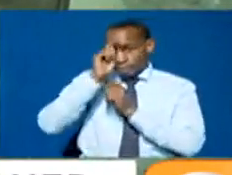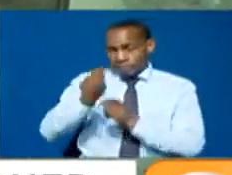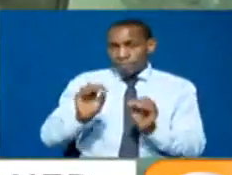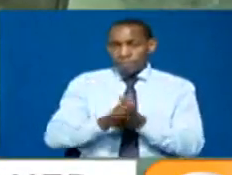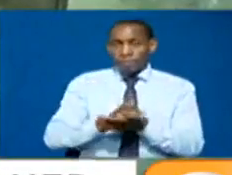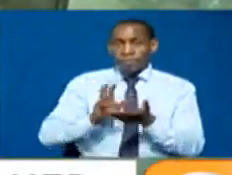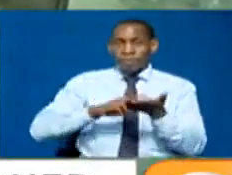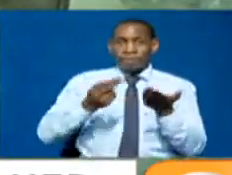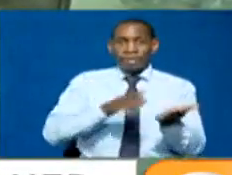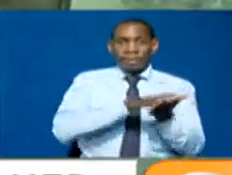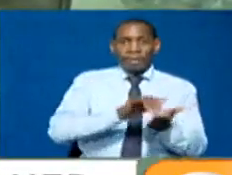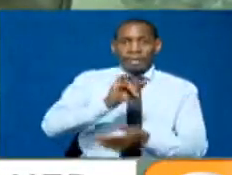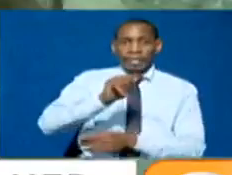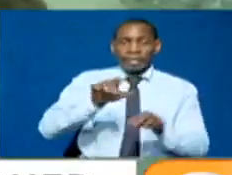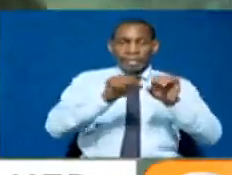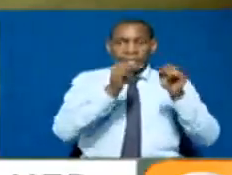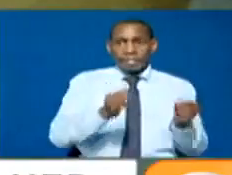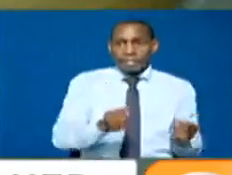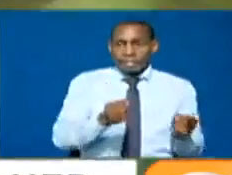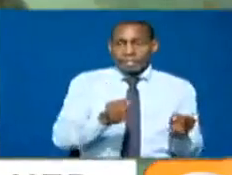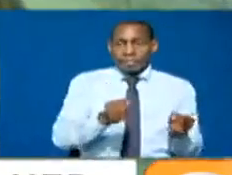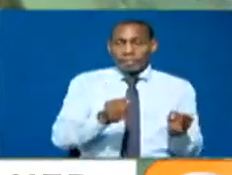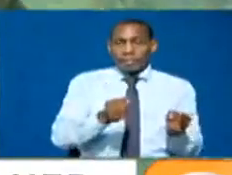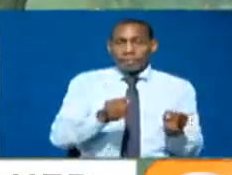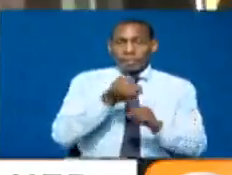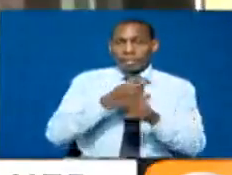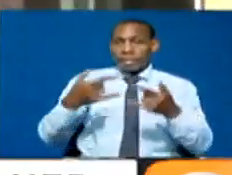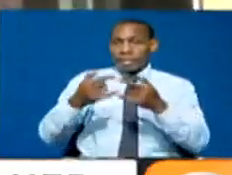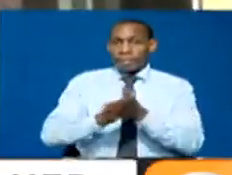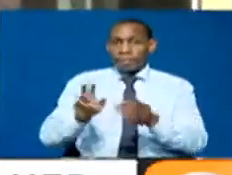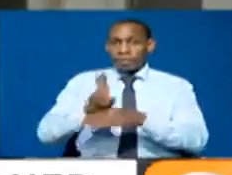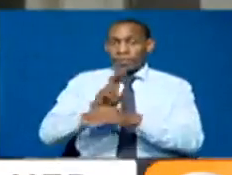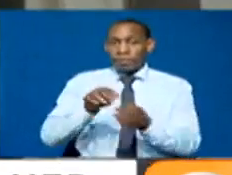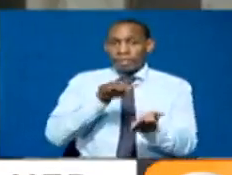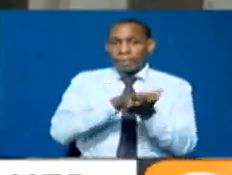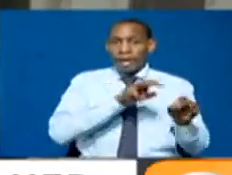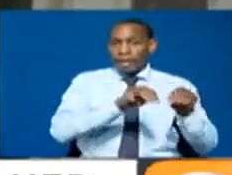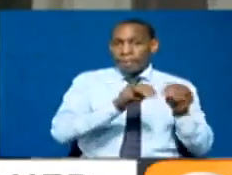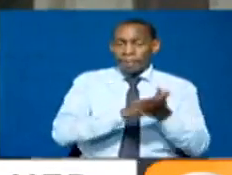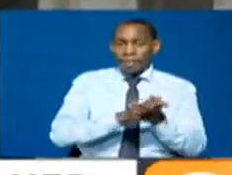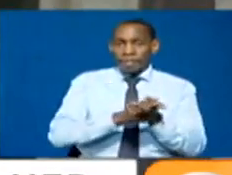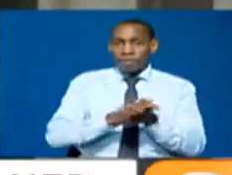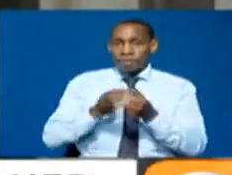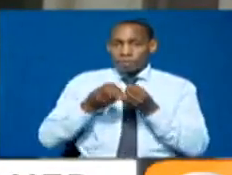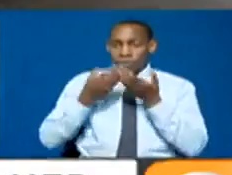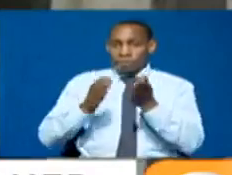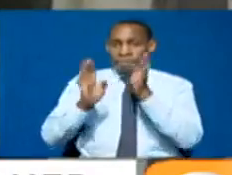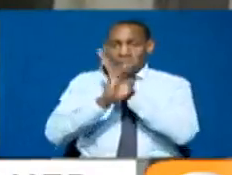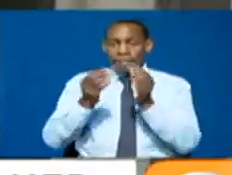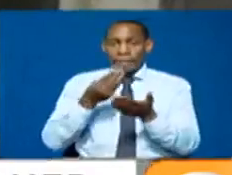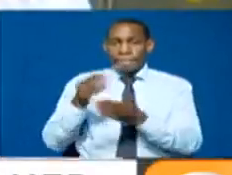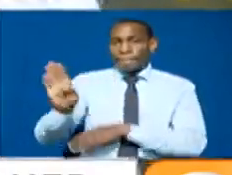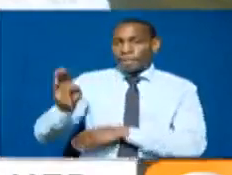of the lender's IT system in the annual audits, creating a loophole used by the bank's management to hide details of billions of